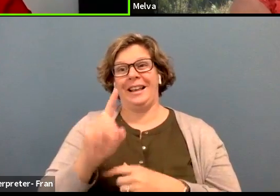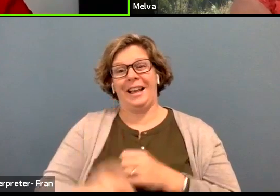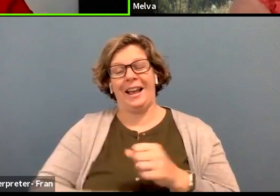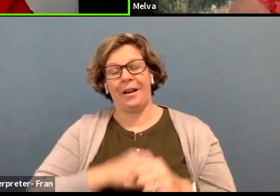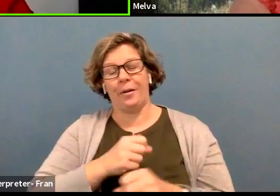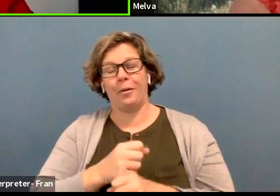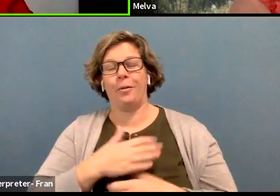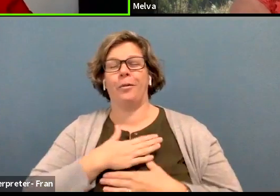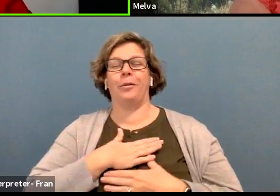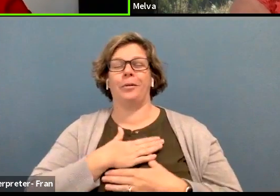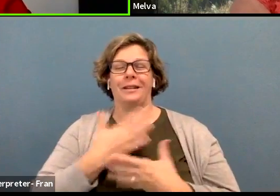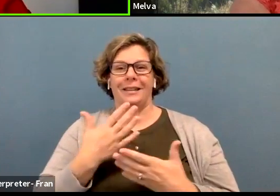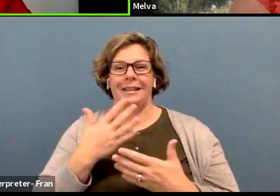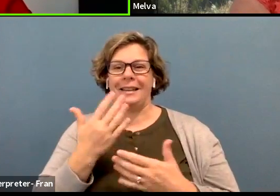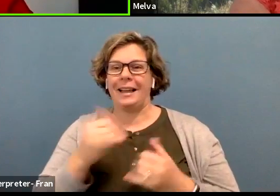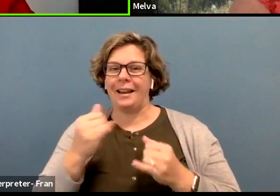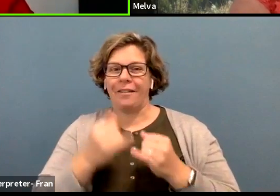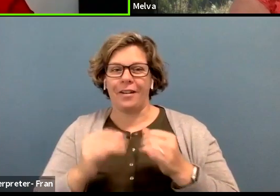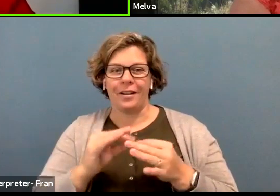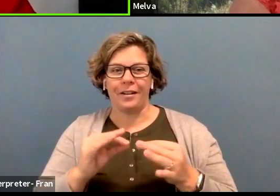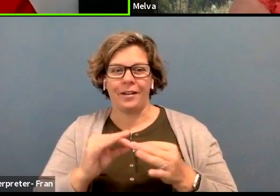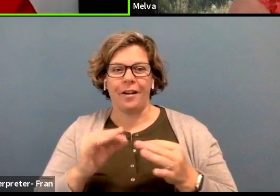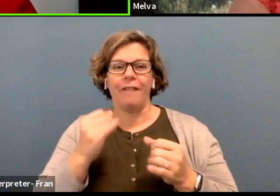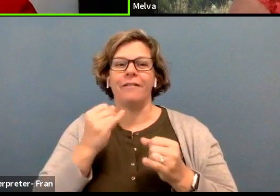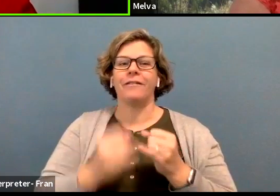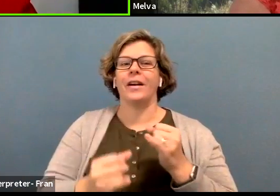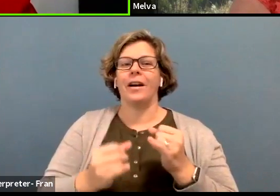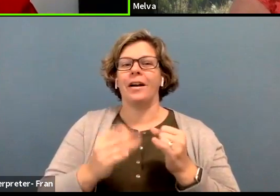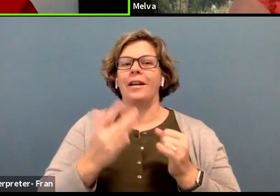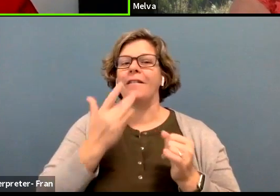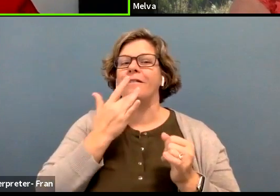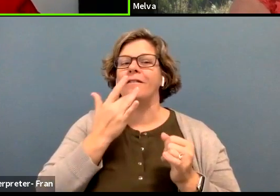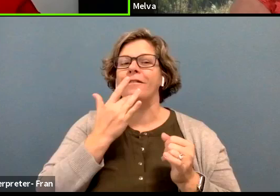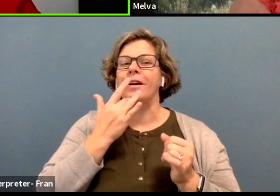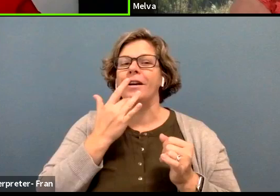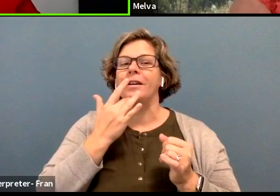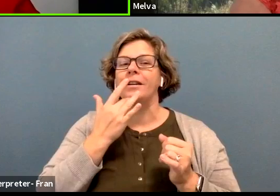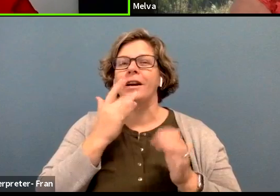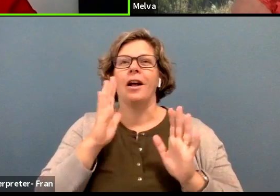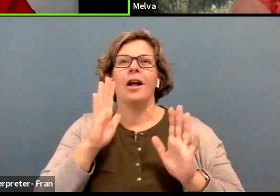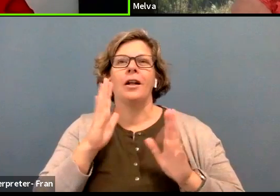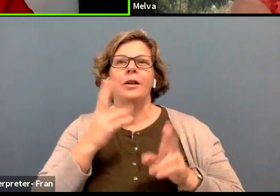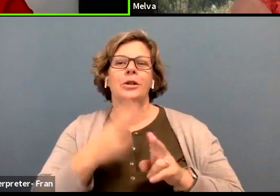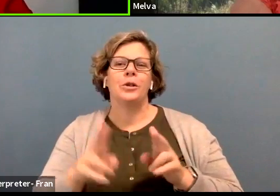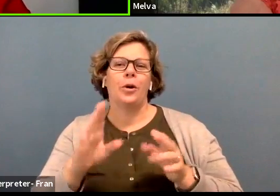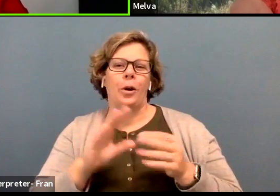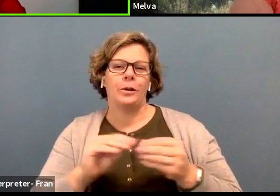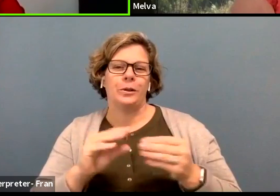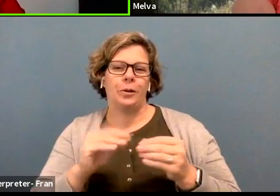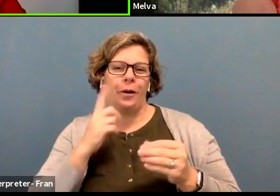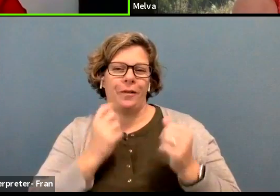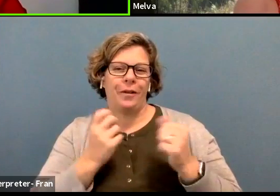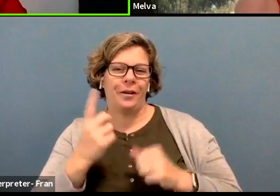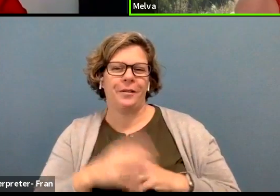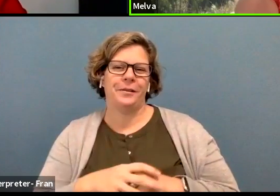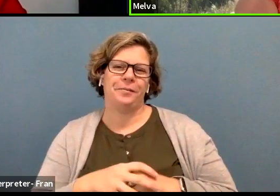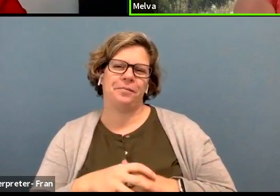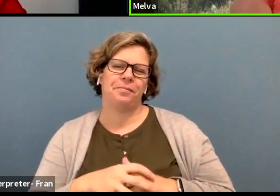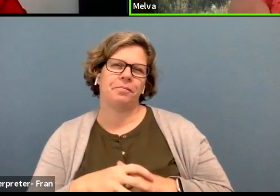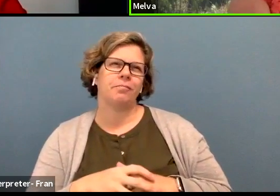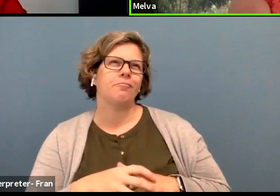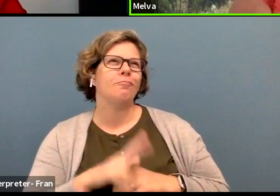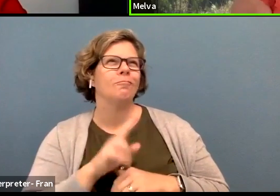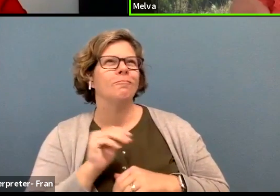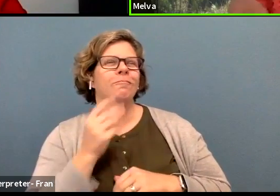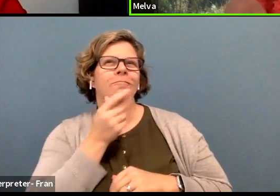have if you don't have any final comments, do you have like a favorite go-to quick story for everyone? I